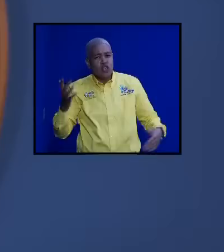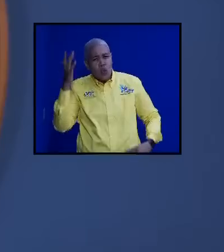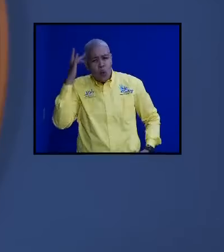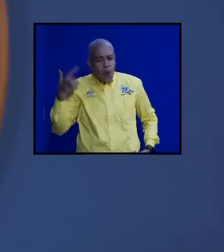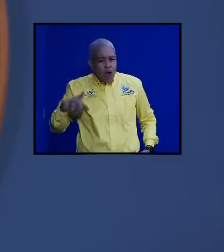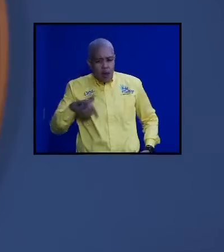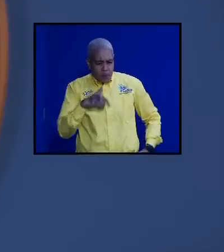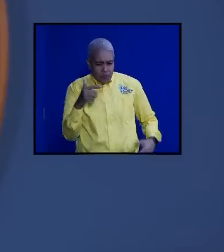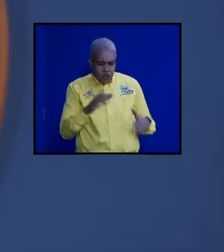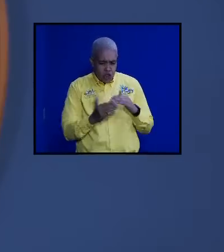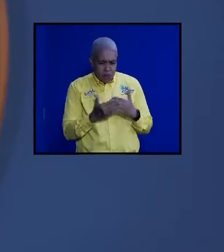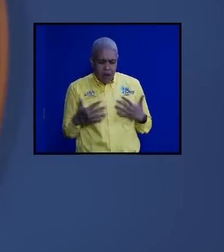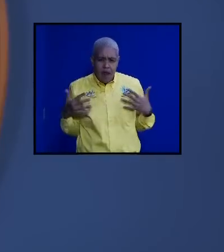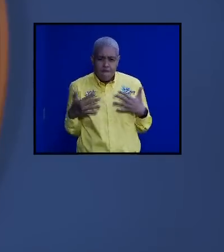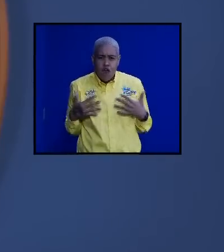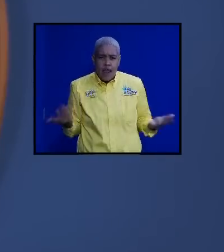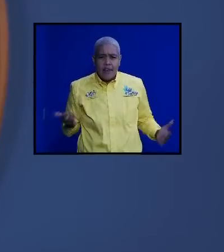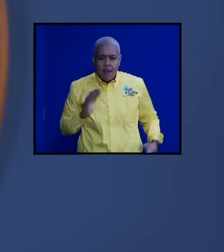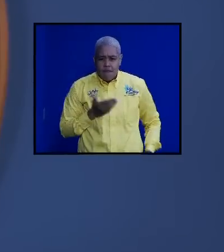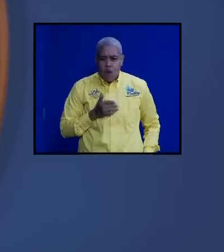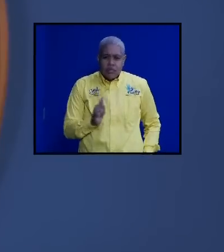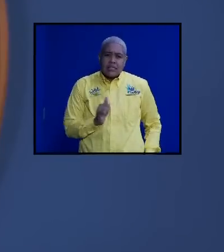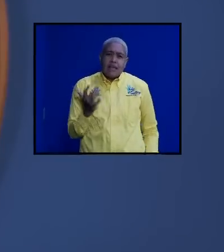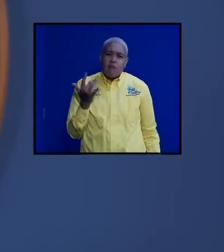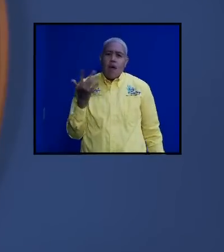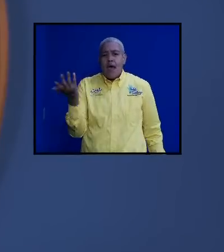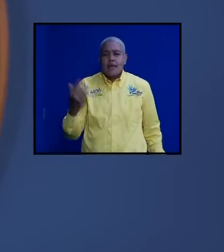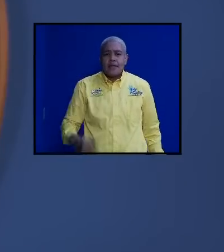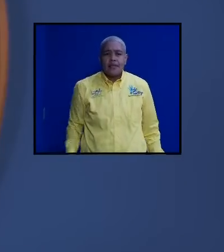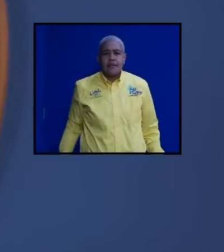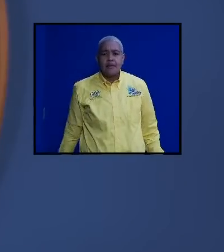so afraid of ourselves